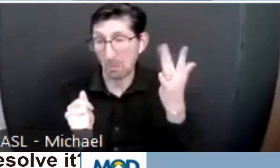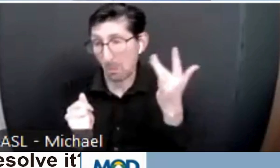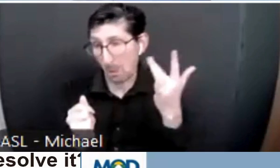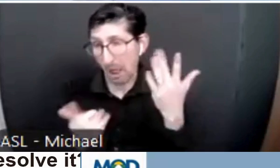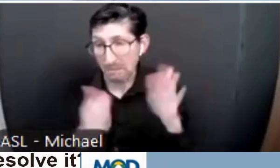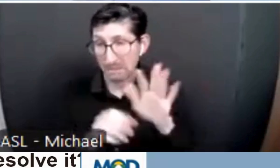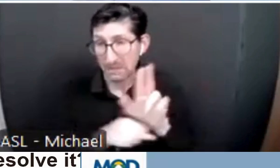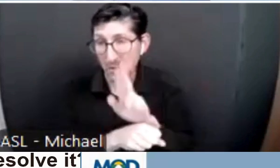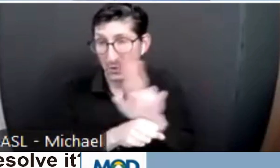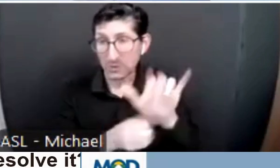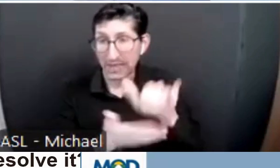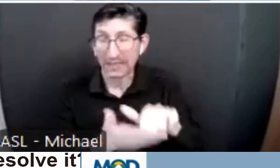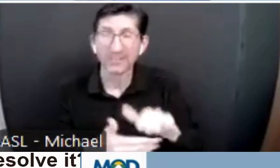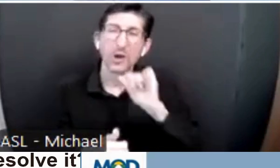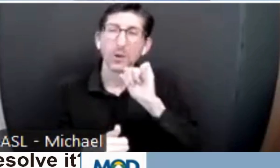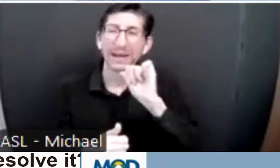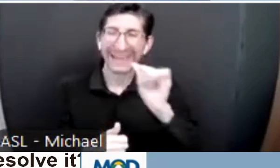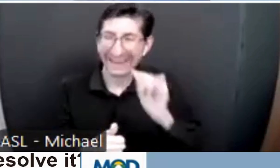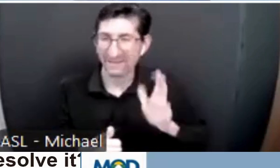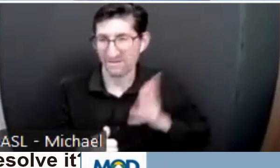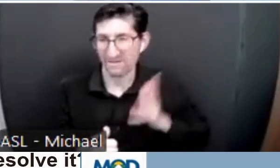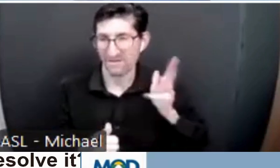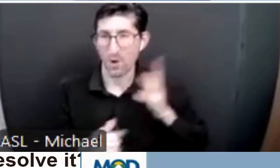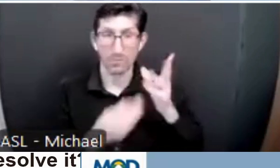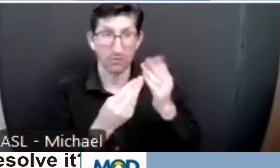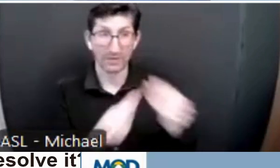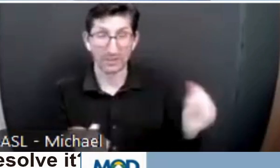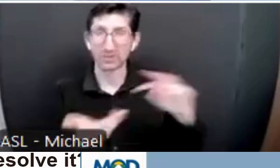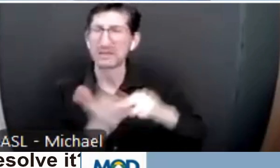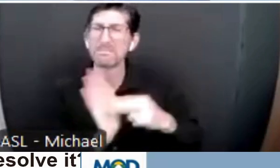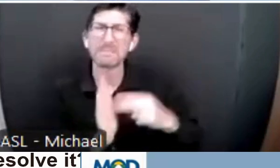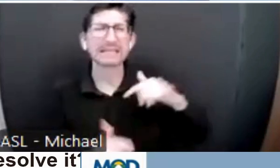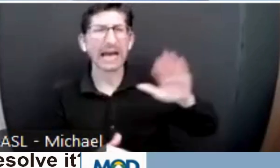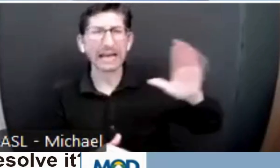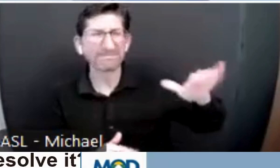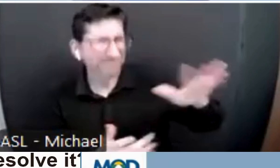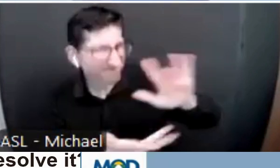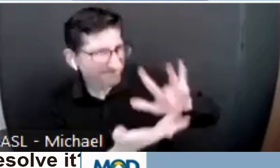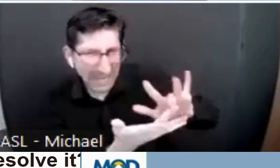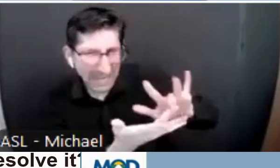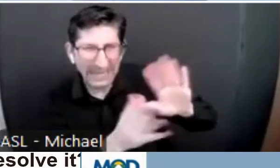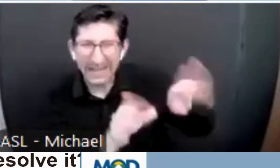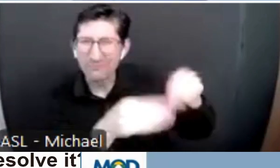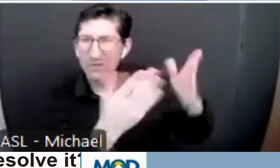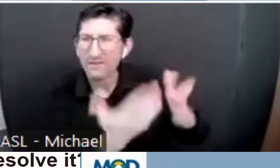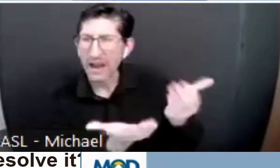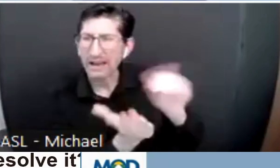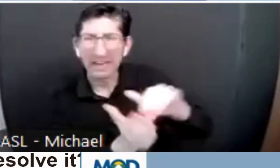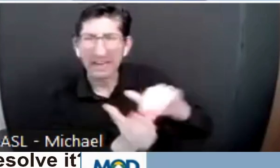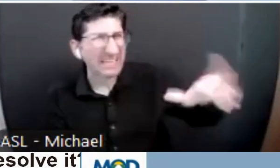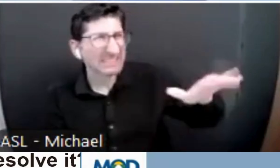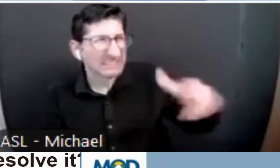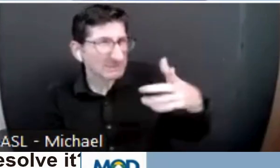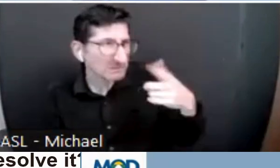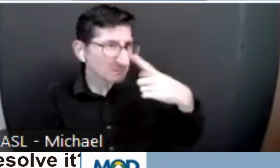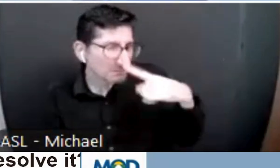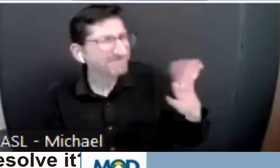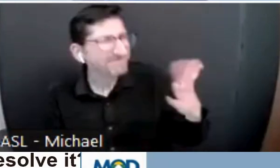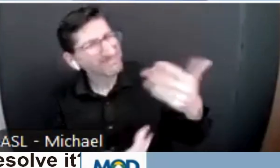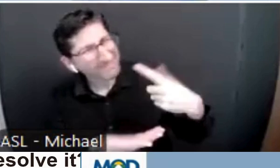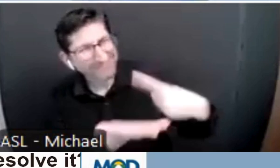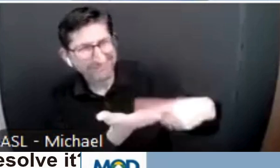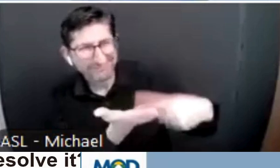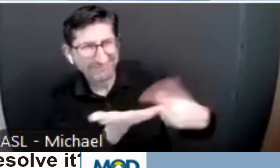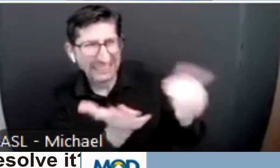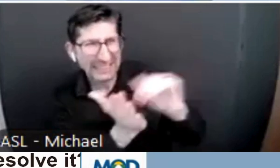informal resolution, we're referring to reaching back out to the housing provider to see if there's still some room to negotiate with them, get